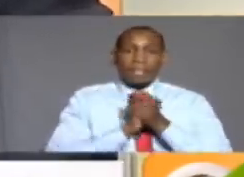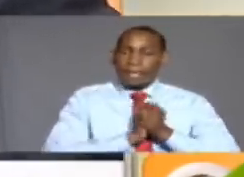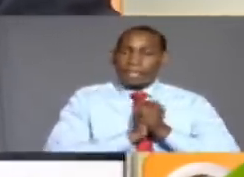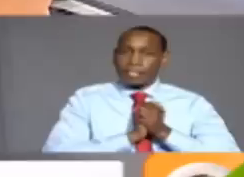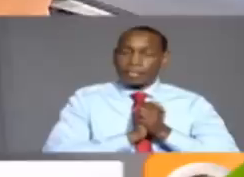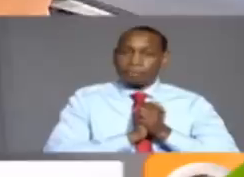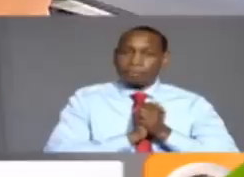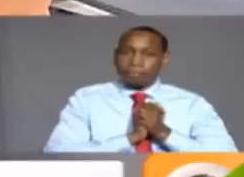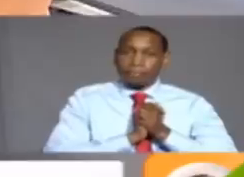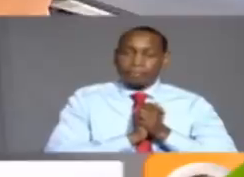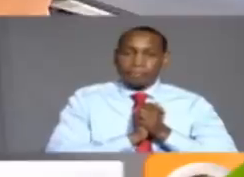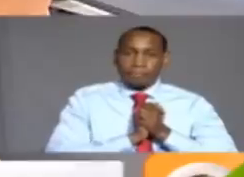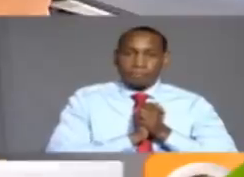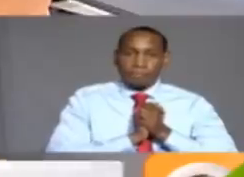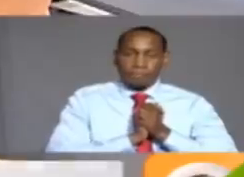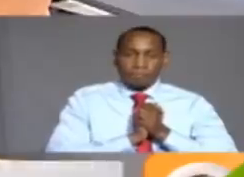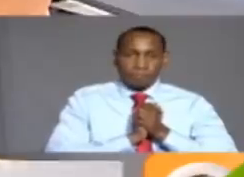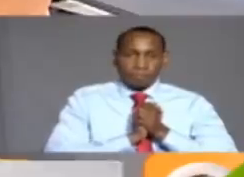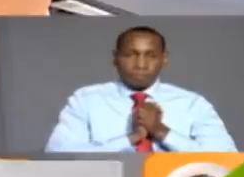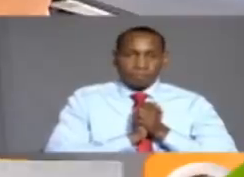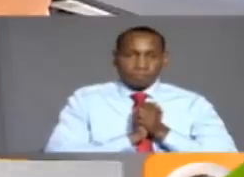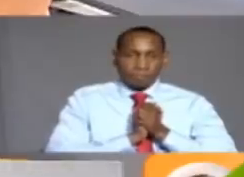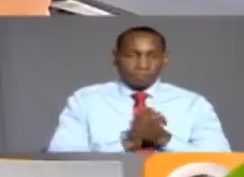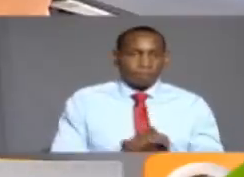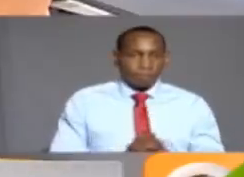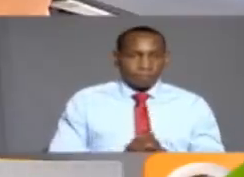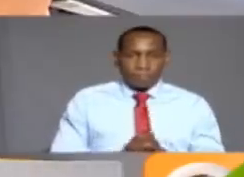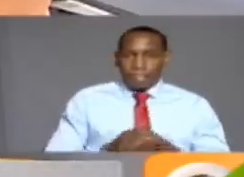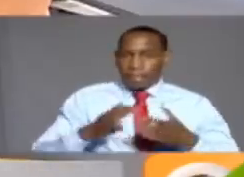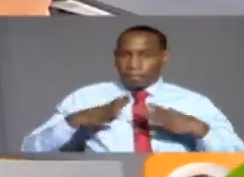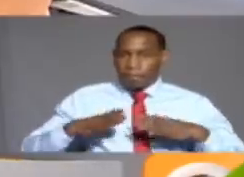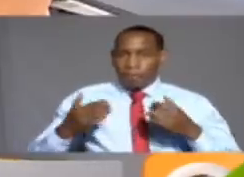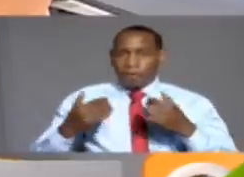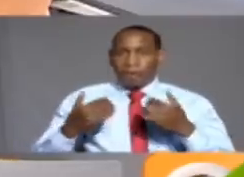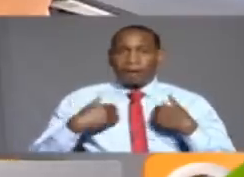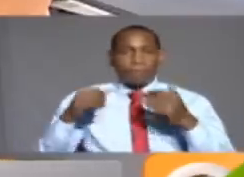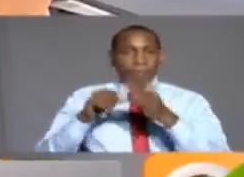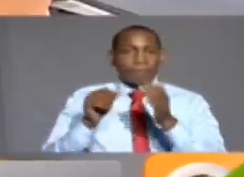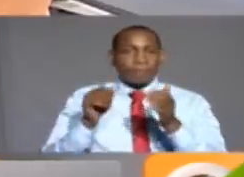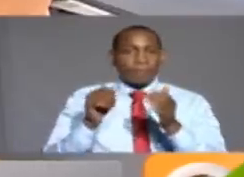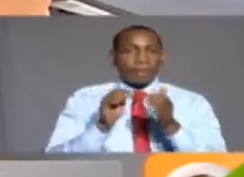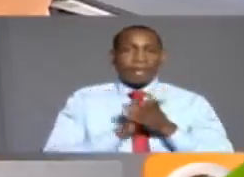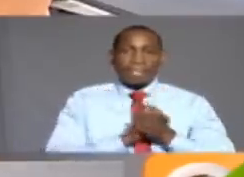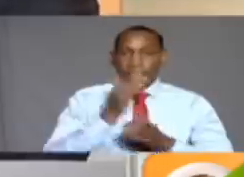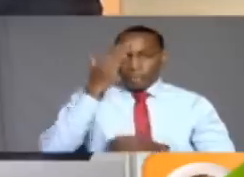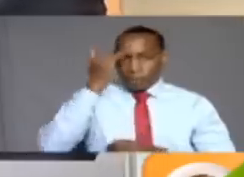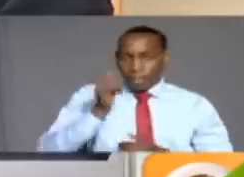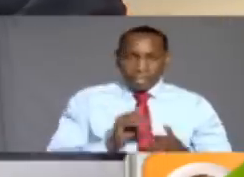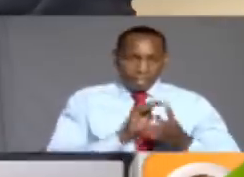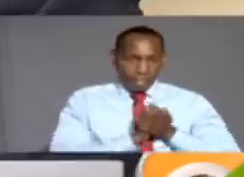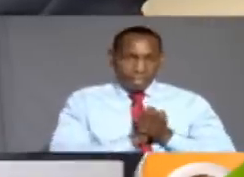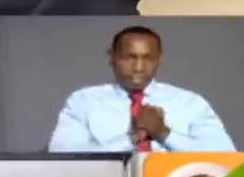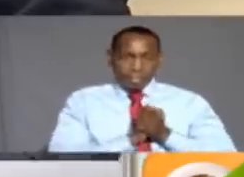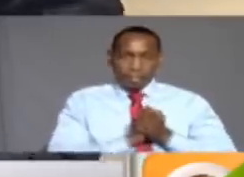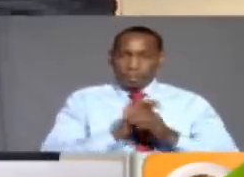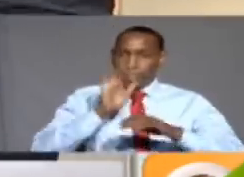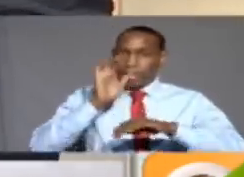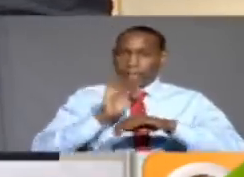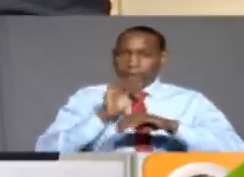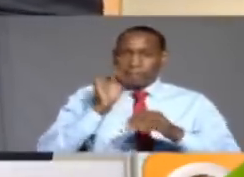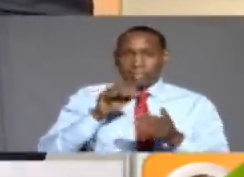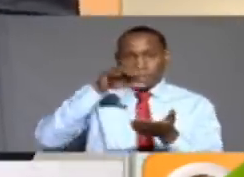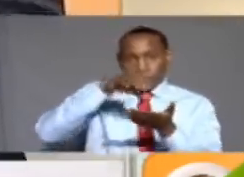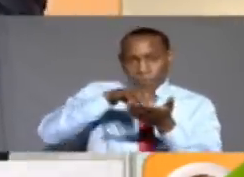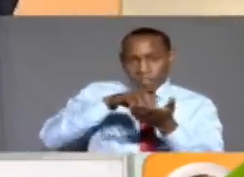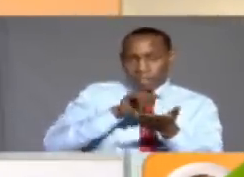Why? Because you see, let me tell you why people who have a problem with the handshake have a problem with the handshake. Because the handshake affects the trajectory